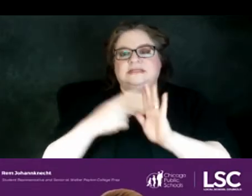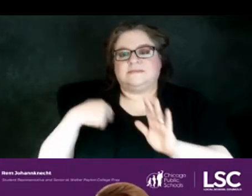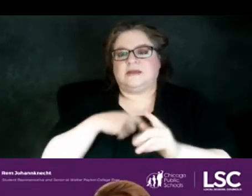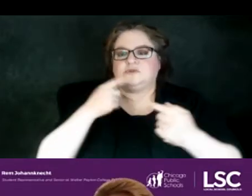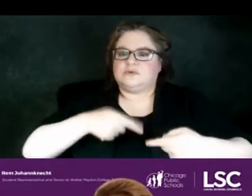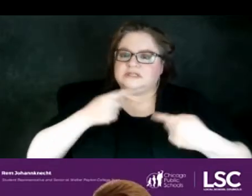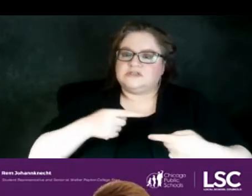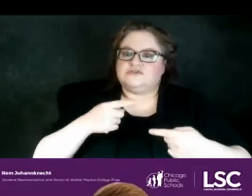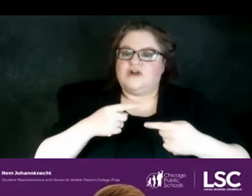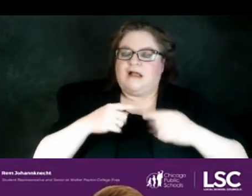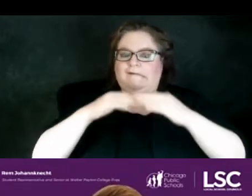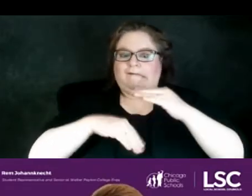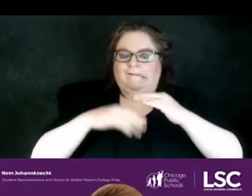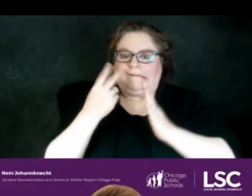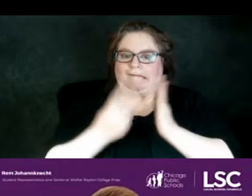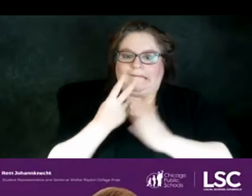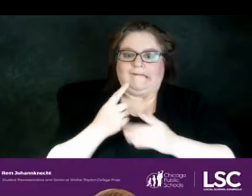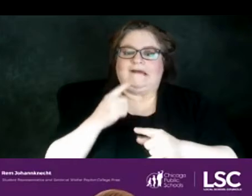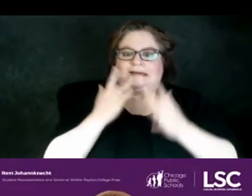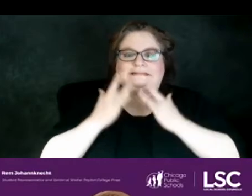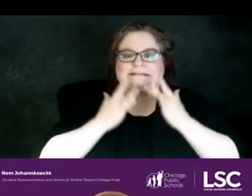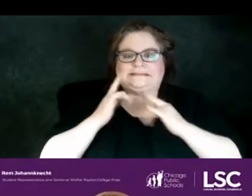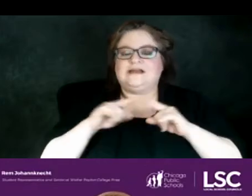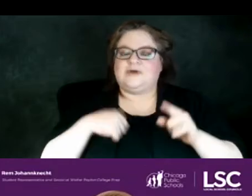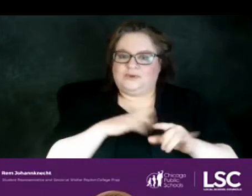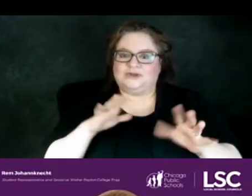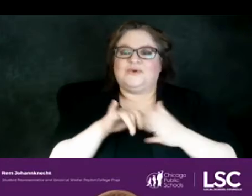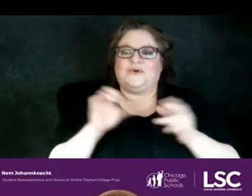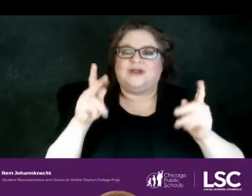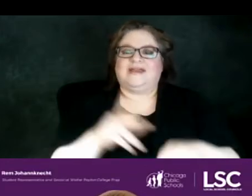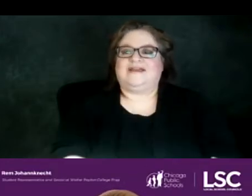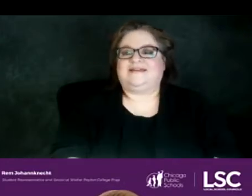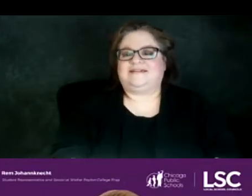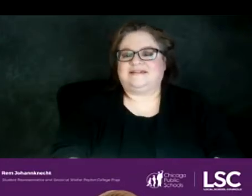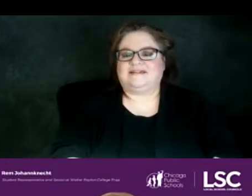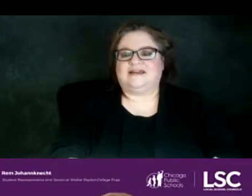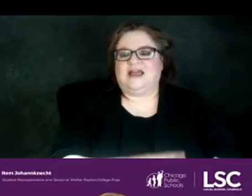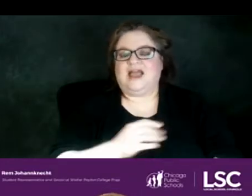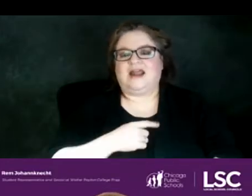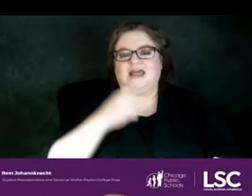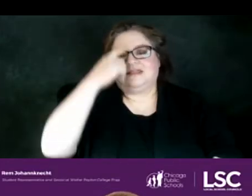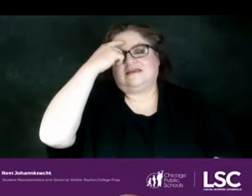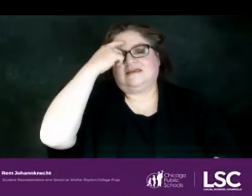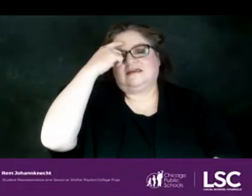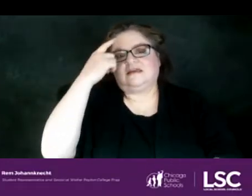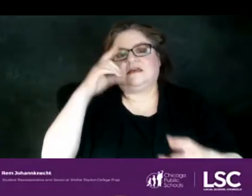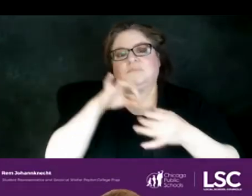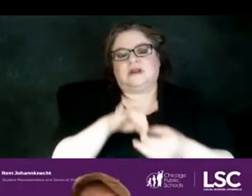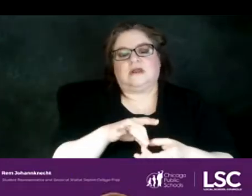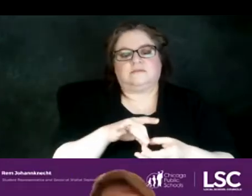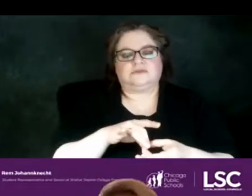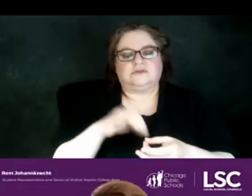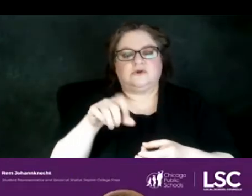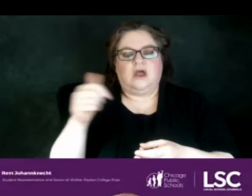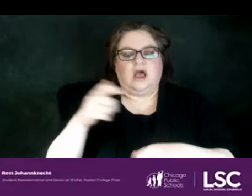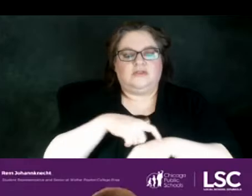to get under 2 hours, but we do okay. But I think when it comes to other